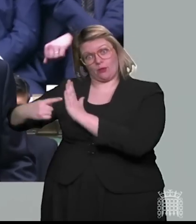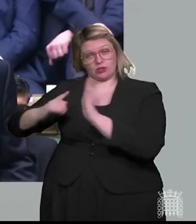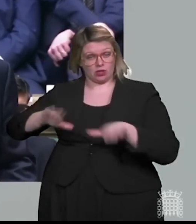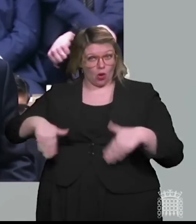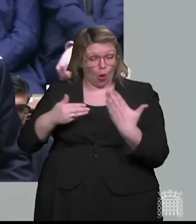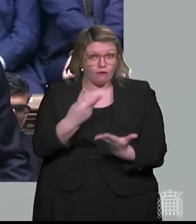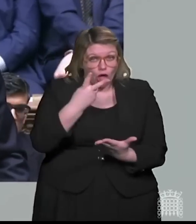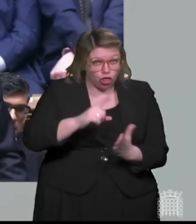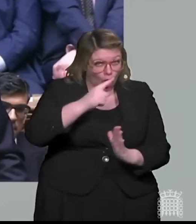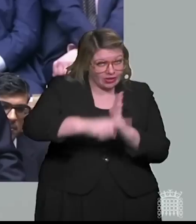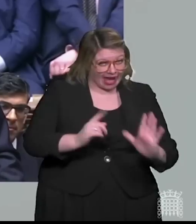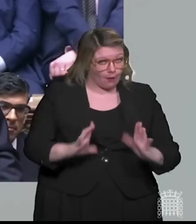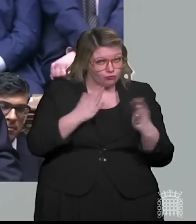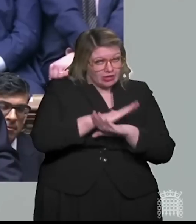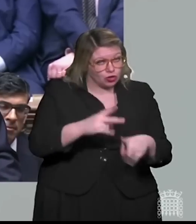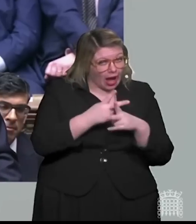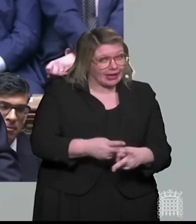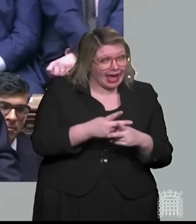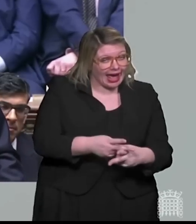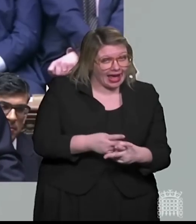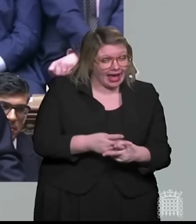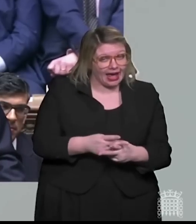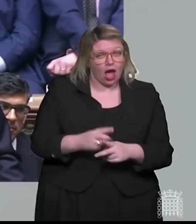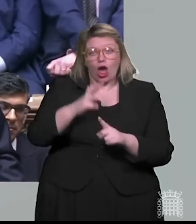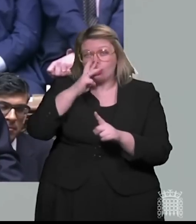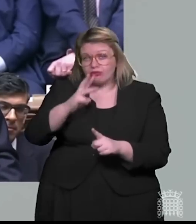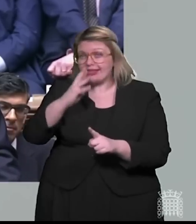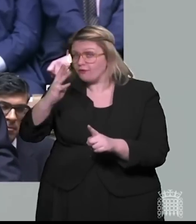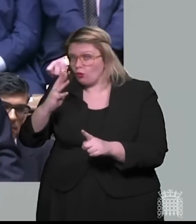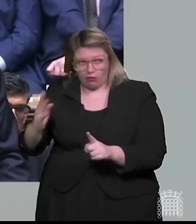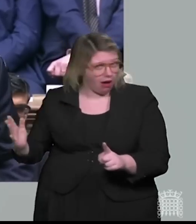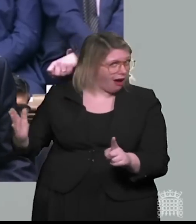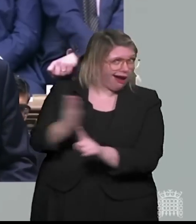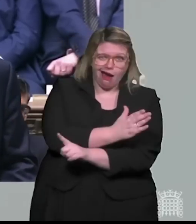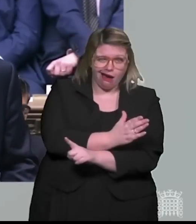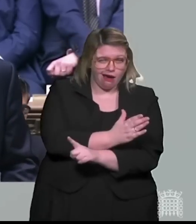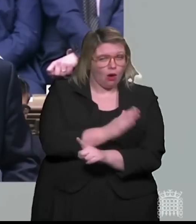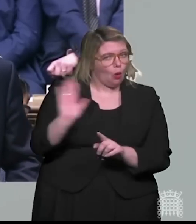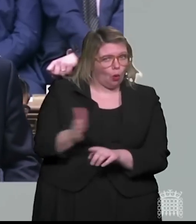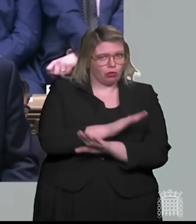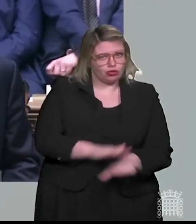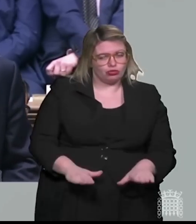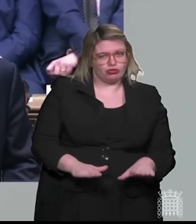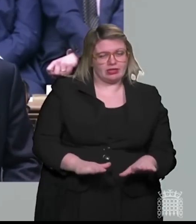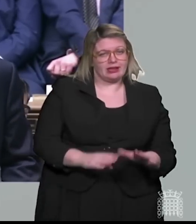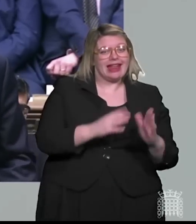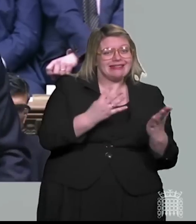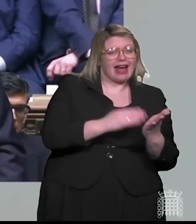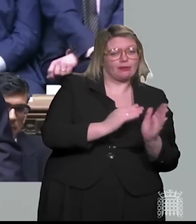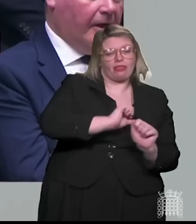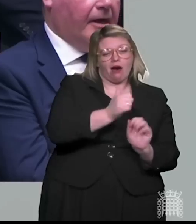30 hours of free childcare, not just for 3- and 4-year-olds, but for every single child over the age of 9